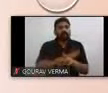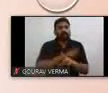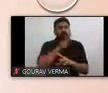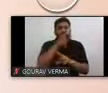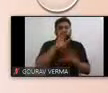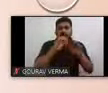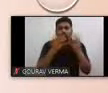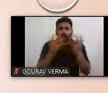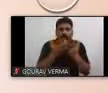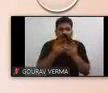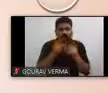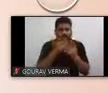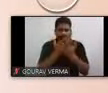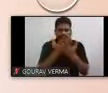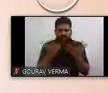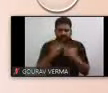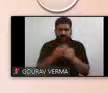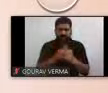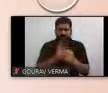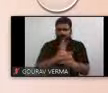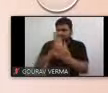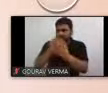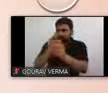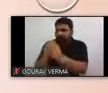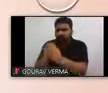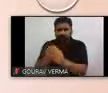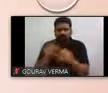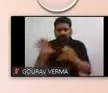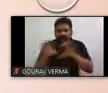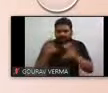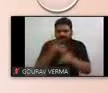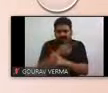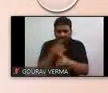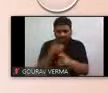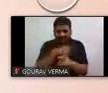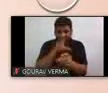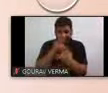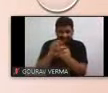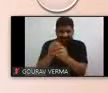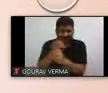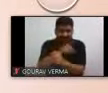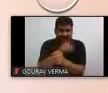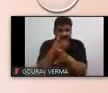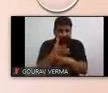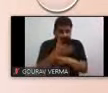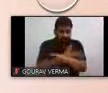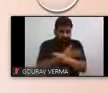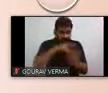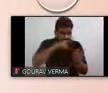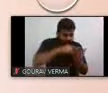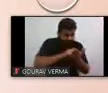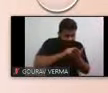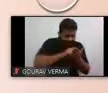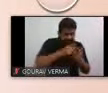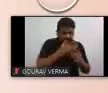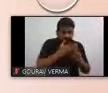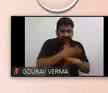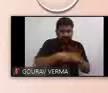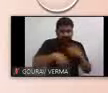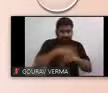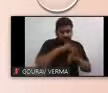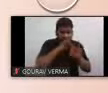handle the things, participate in certain activities, the pre-literacy and early literacy,